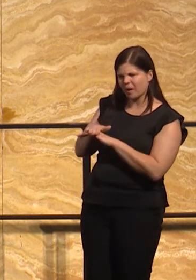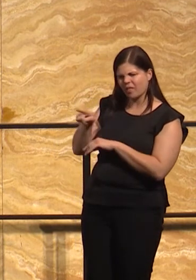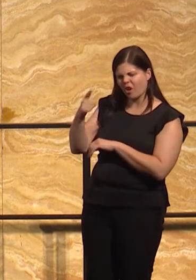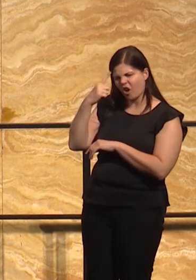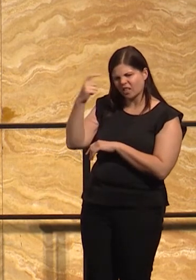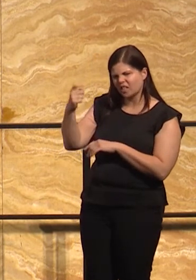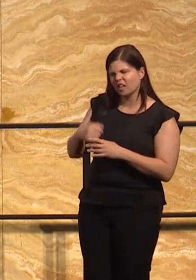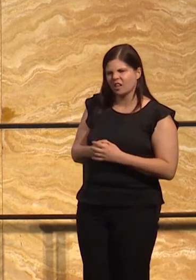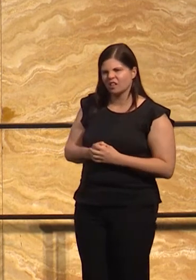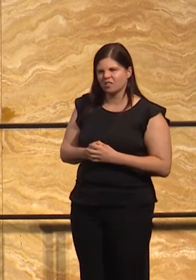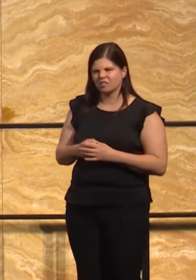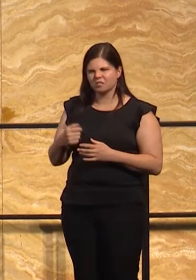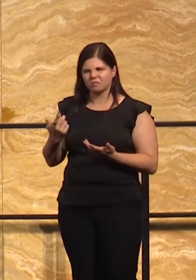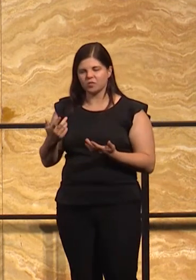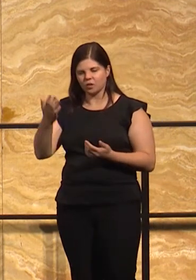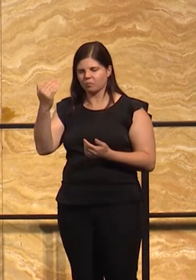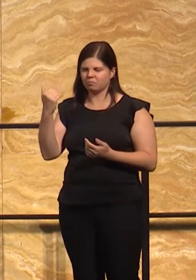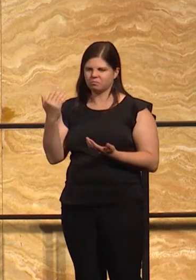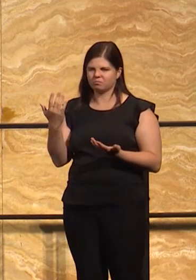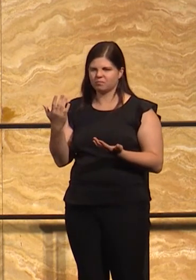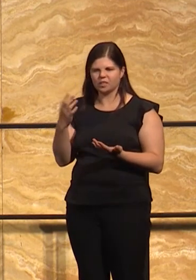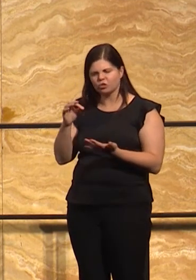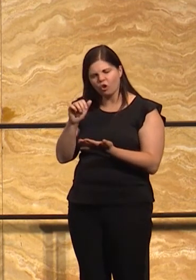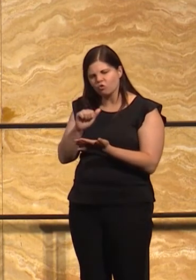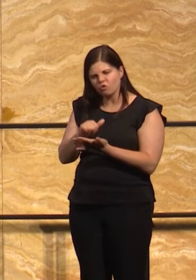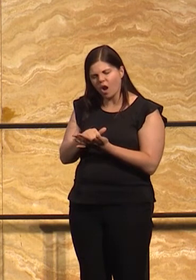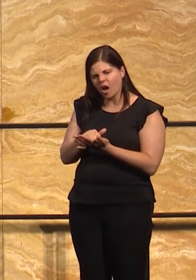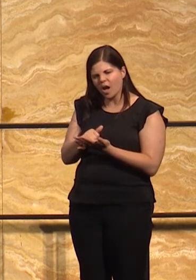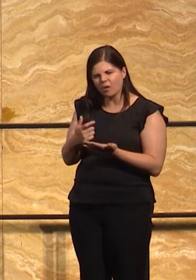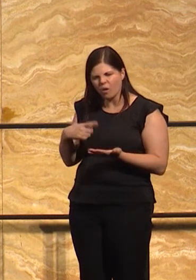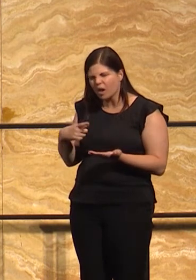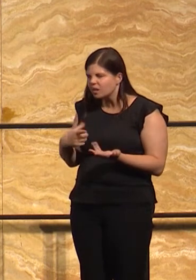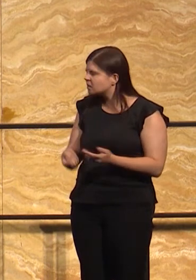Why was the rationale not correct?